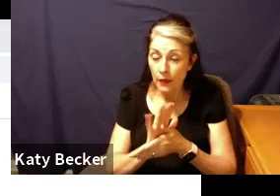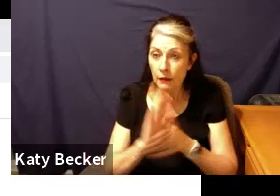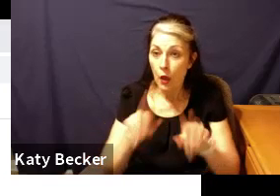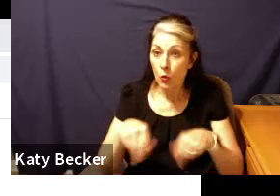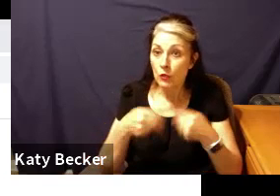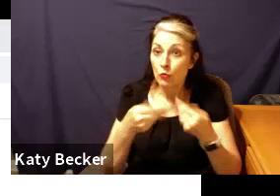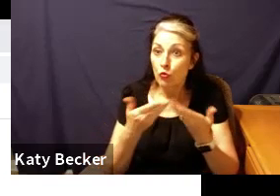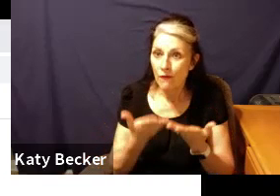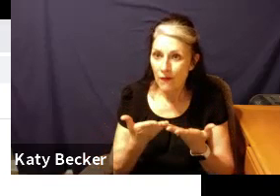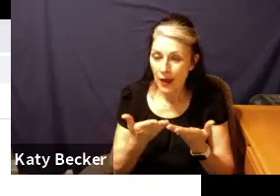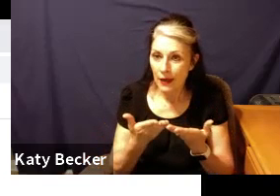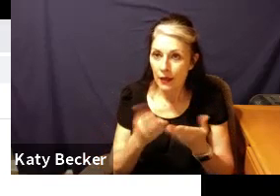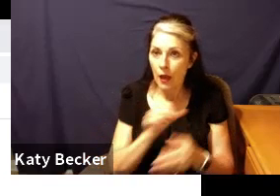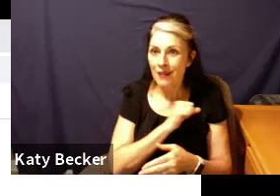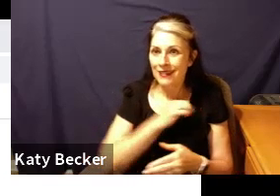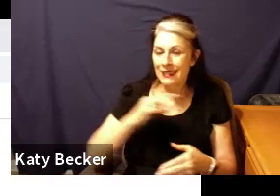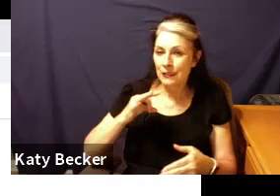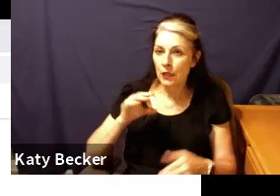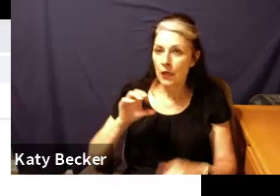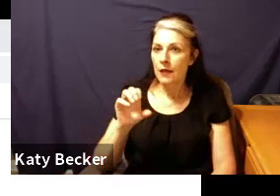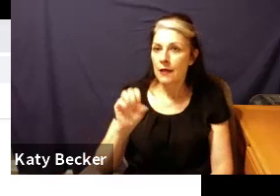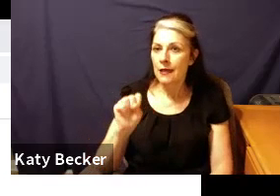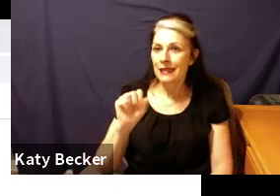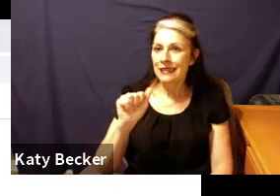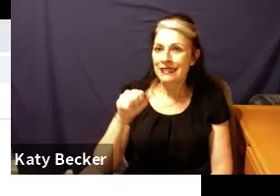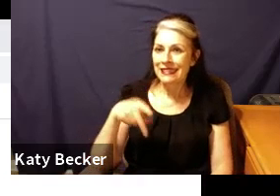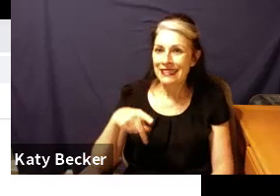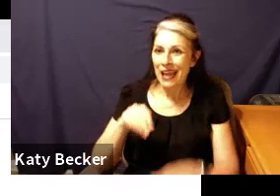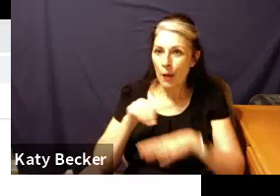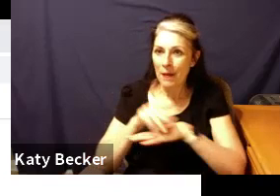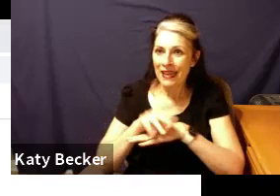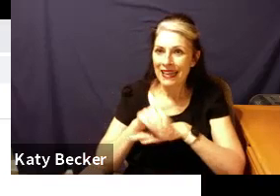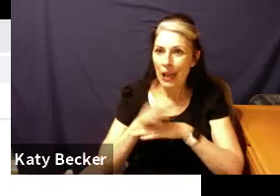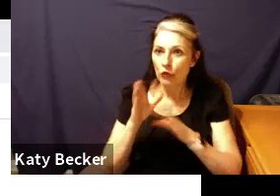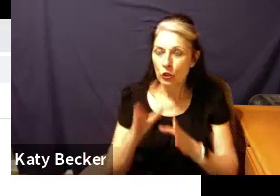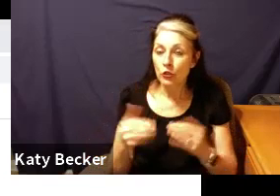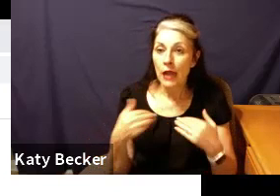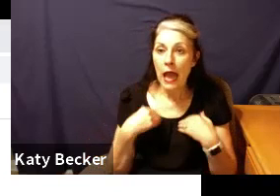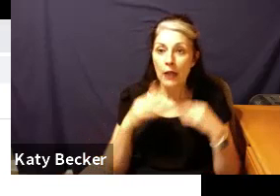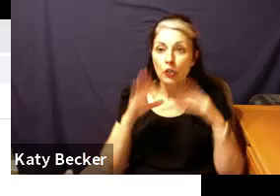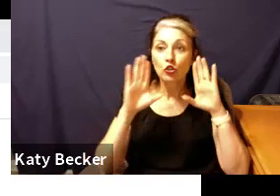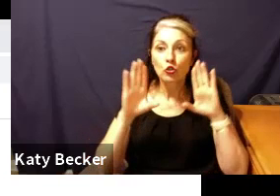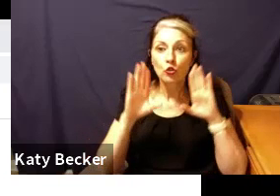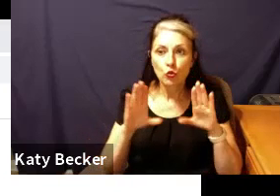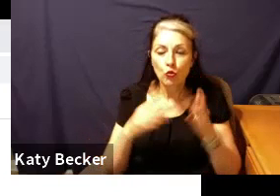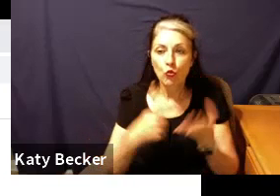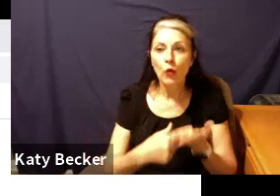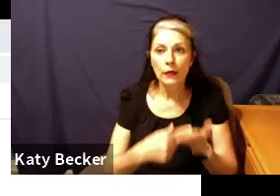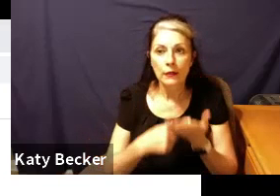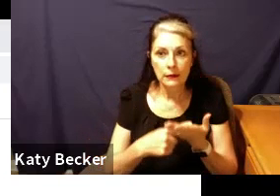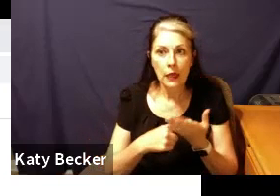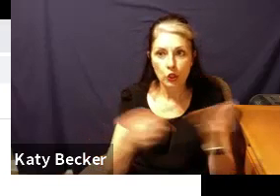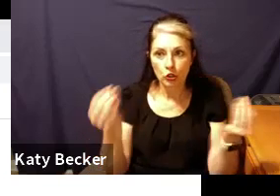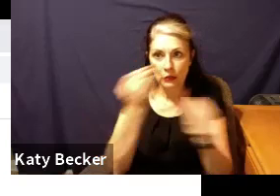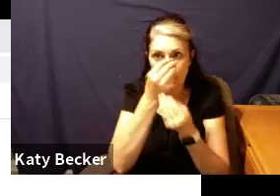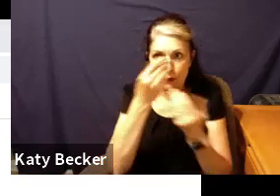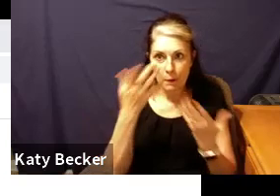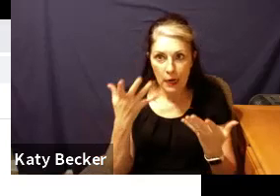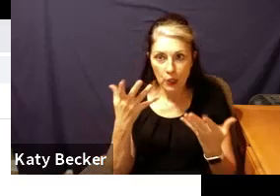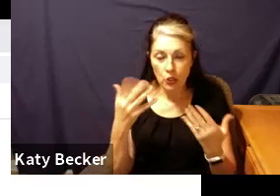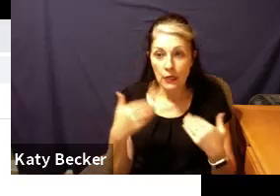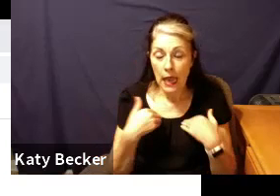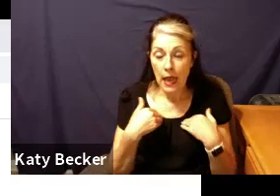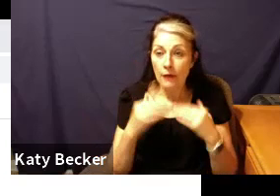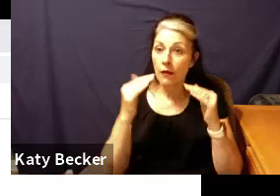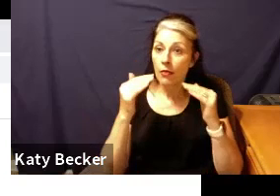provided by our SAP counselor, because he actually has some great discussions and some great information. The